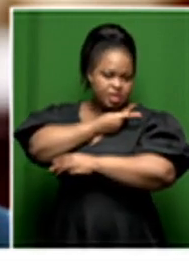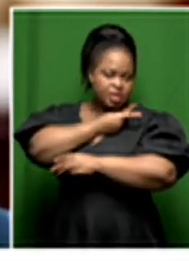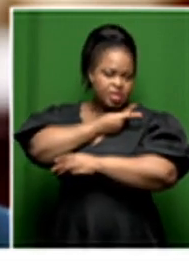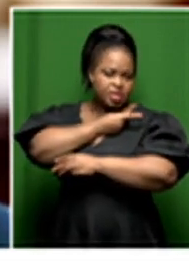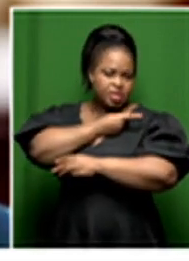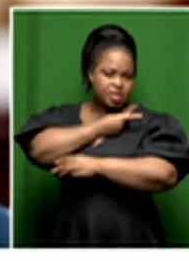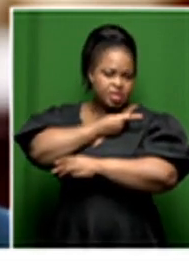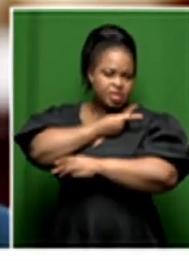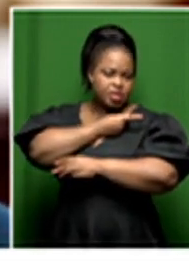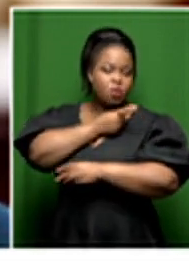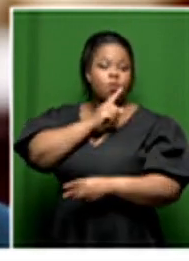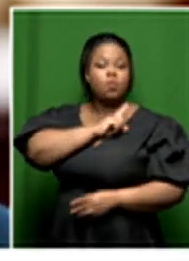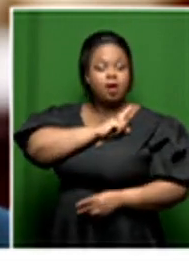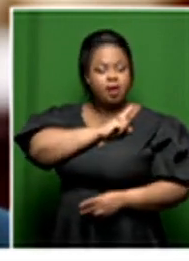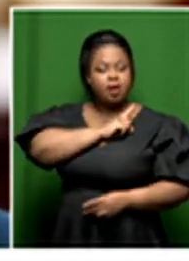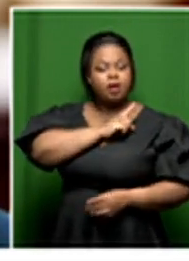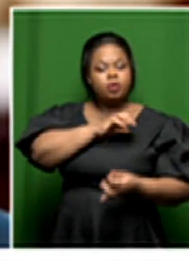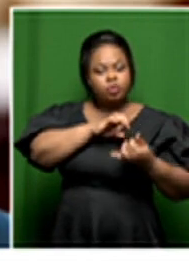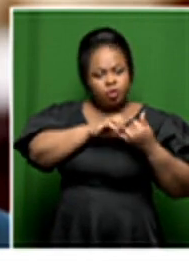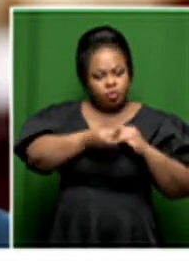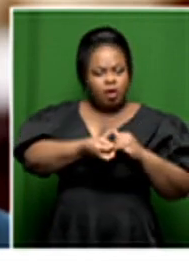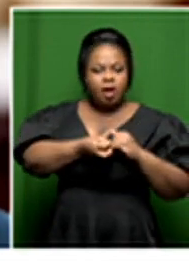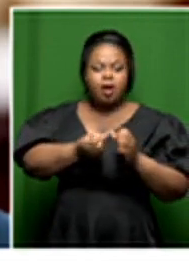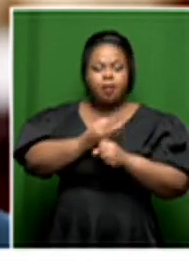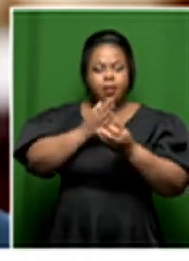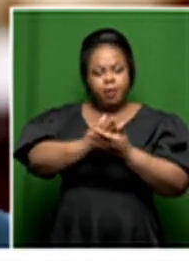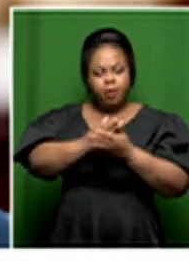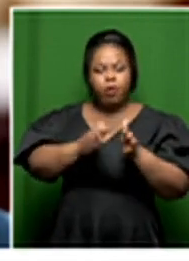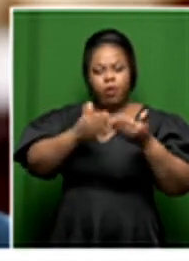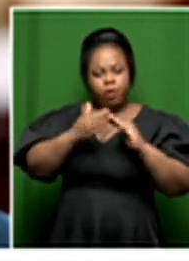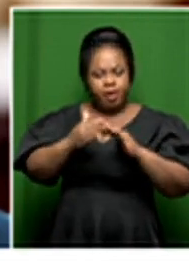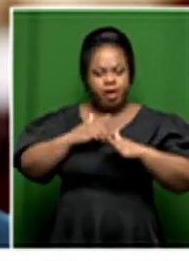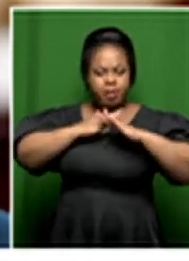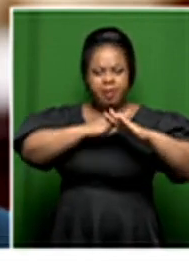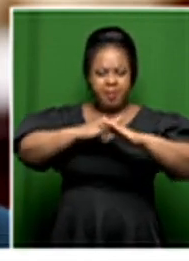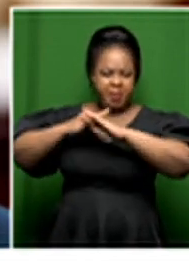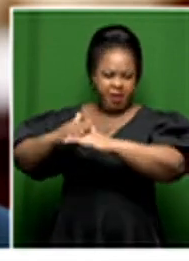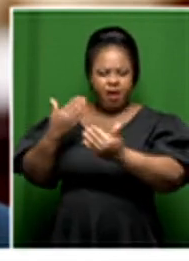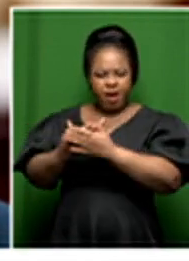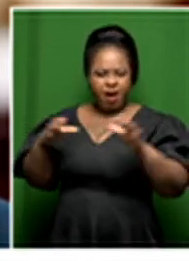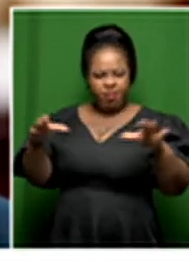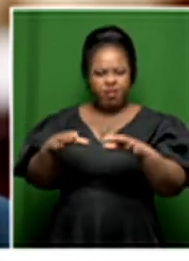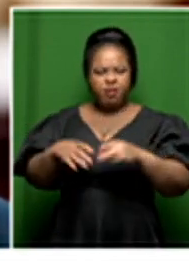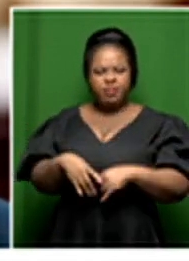order to increase the efficacy of the vaccine. So